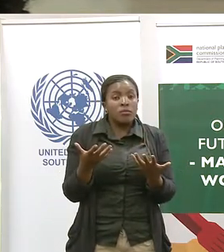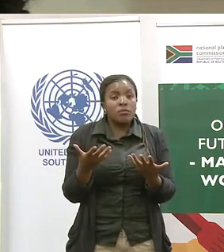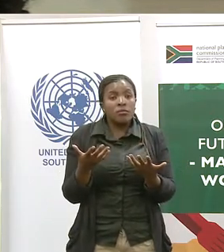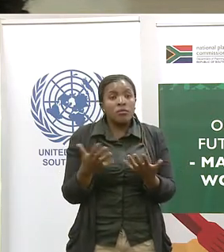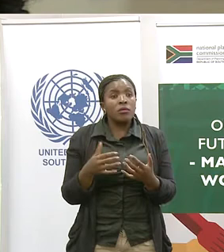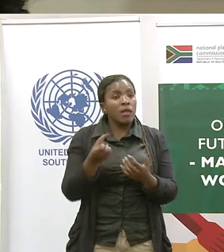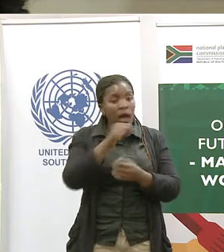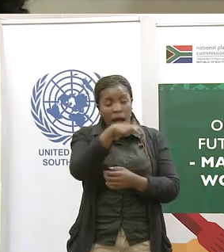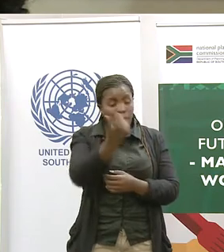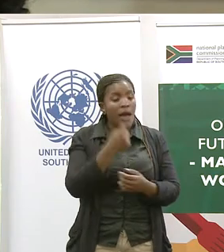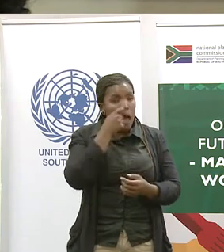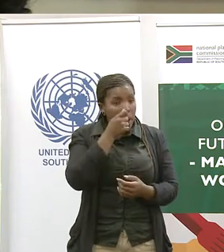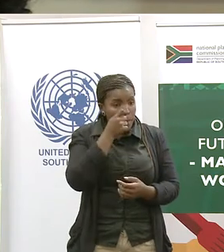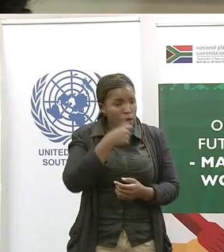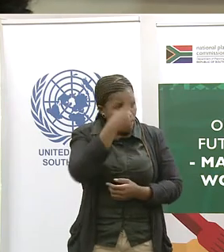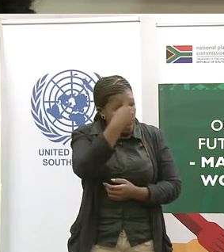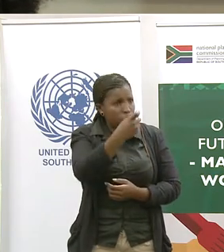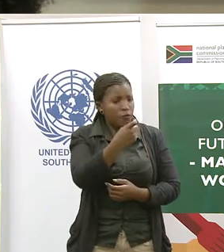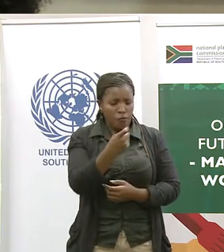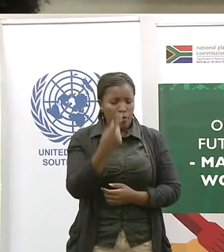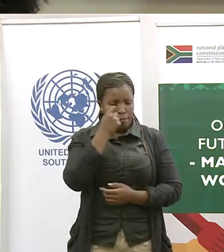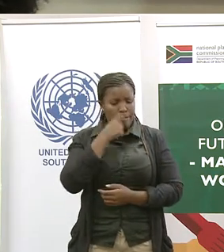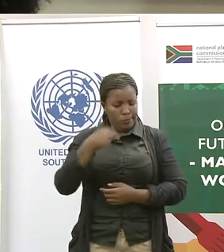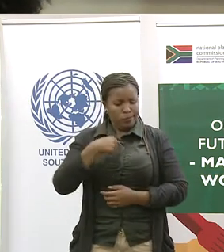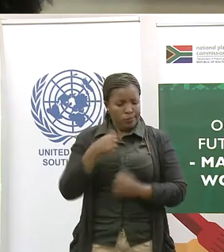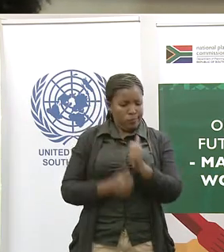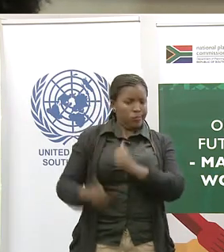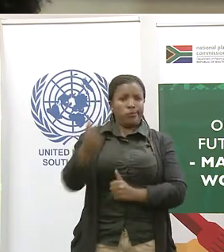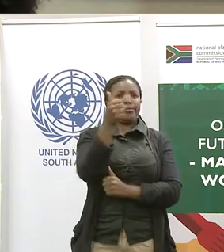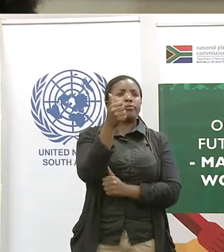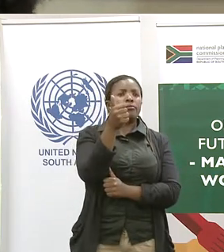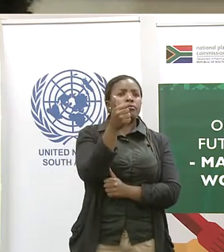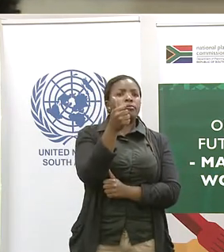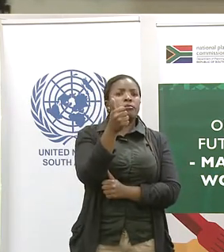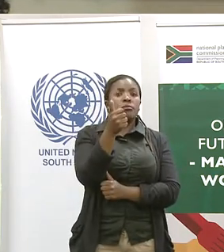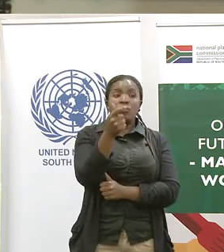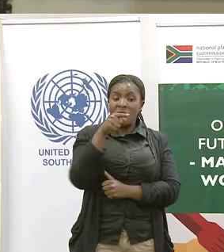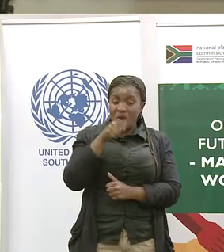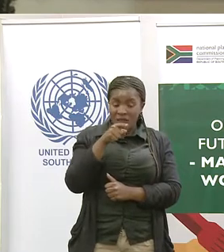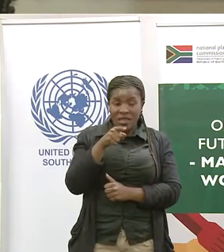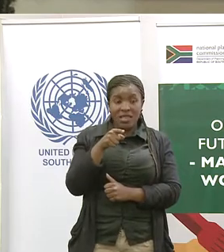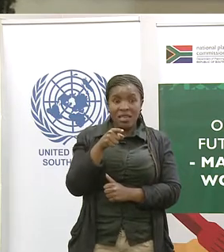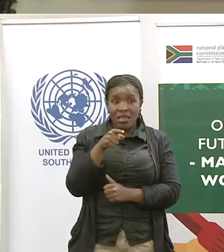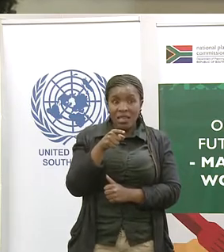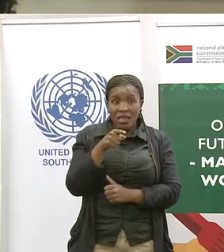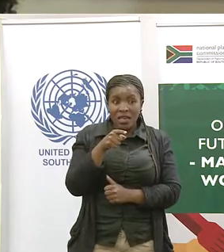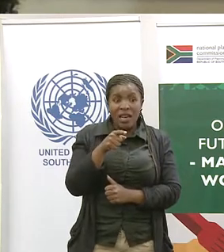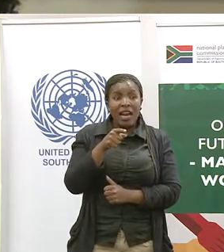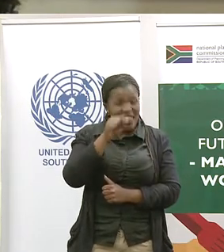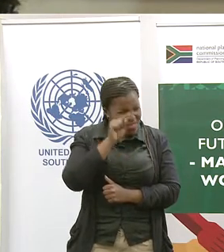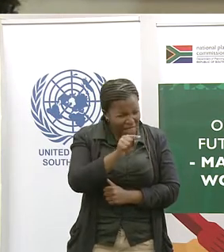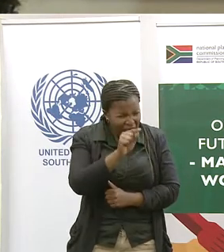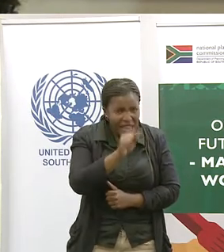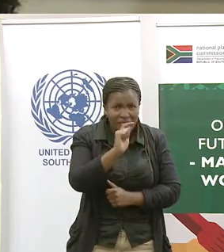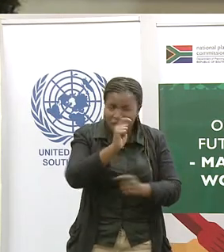who believe that men are superior. I mean, men believe that they are superior. And unless we change that, we are not going to get